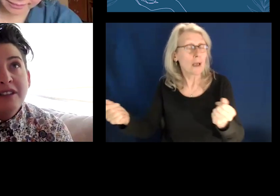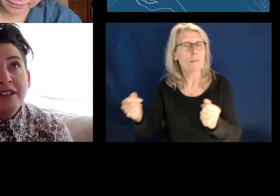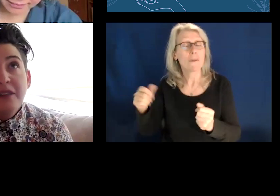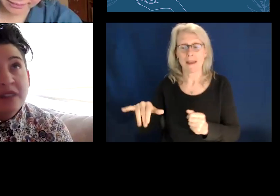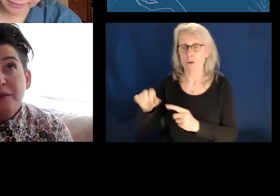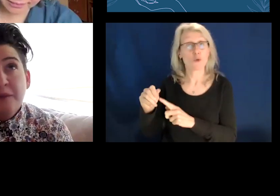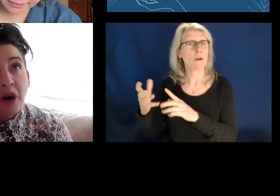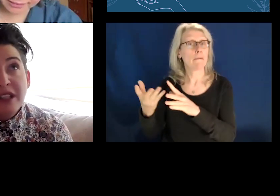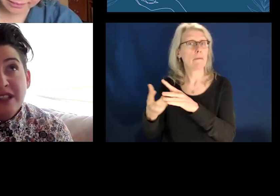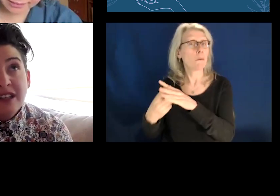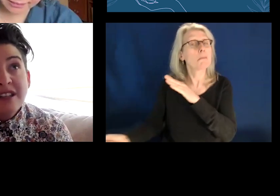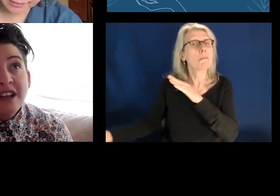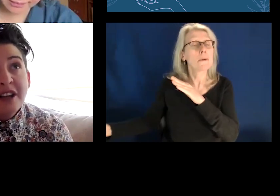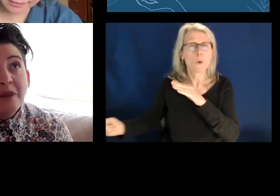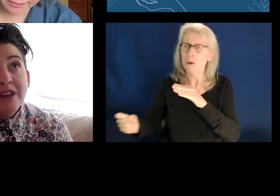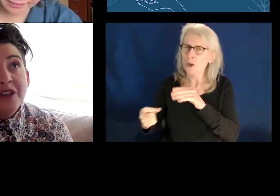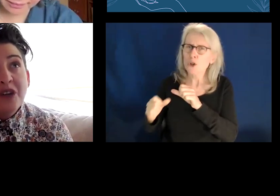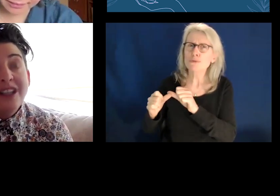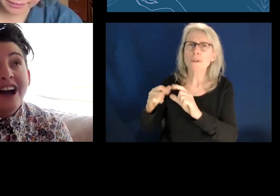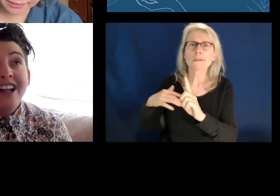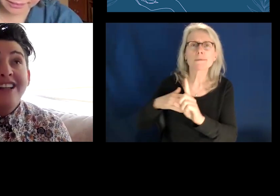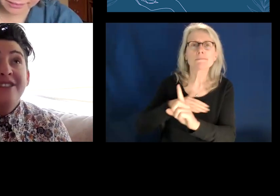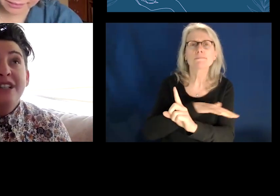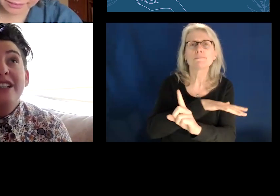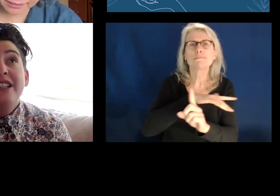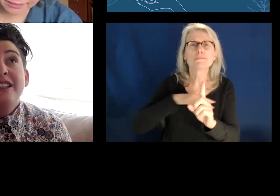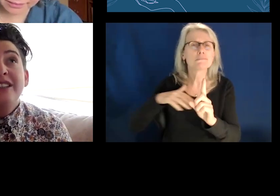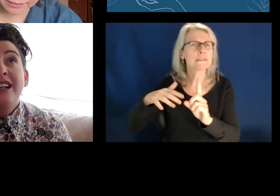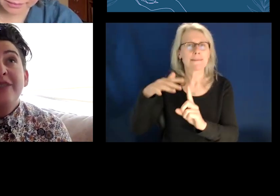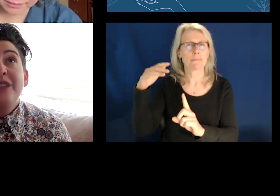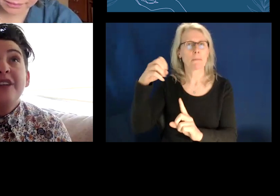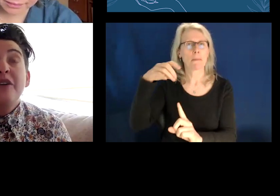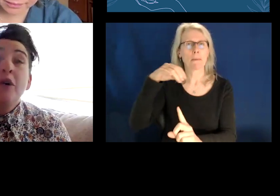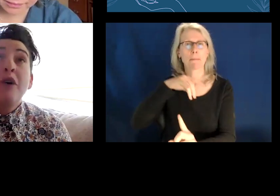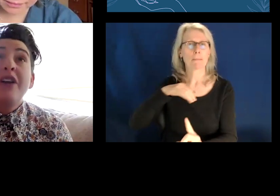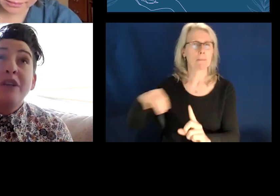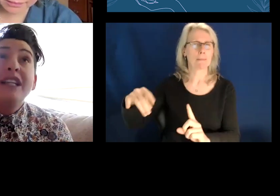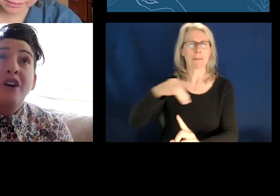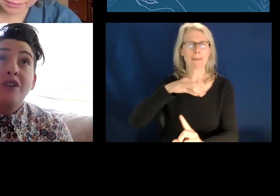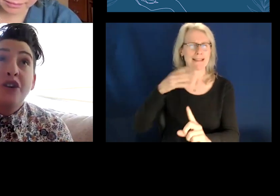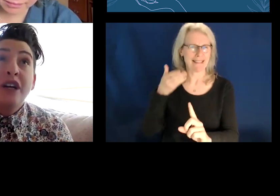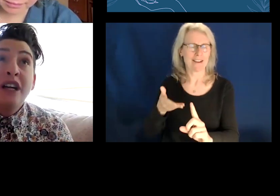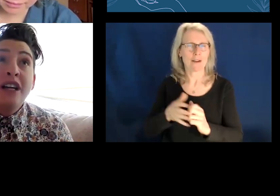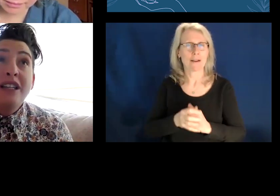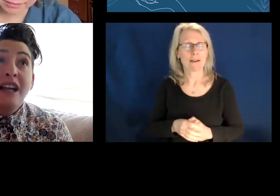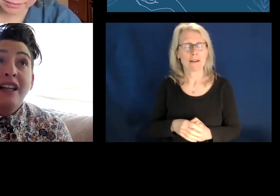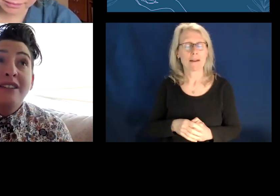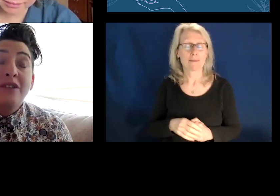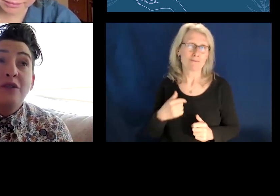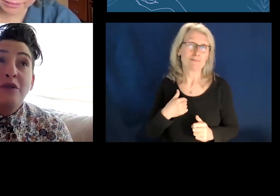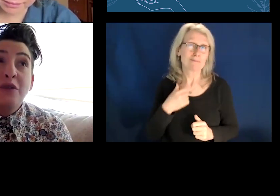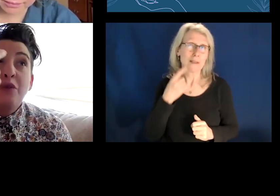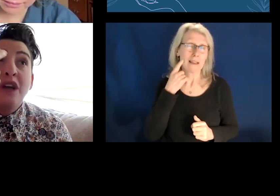in different processes, but the joy that I really feel like, or what I really call joy, is